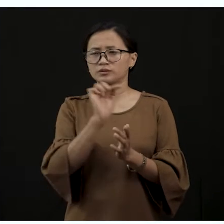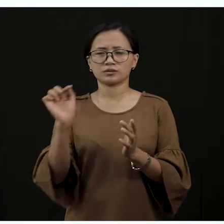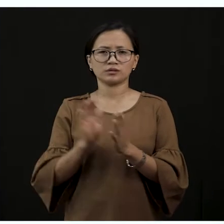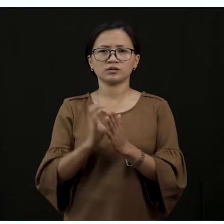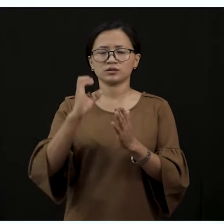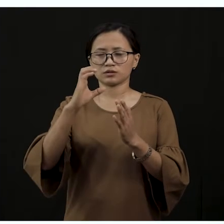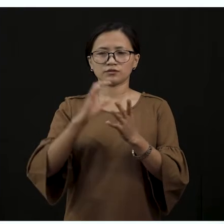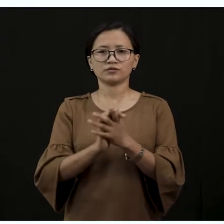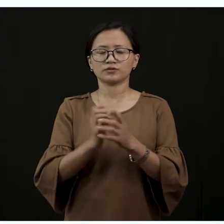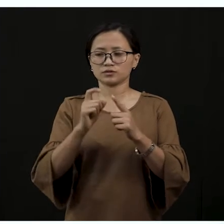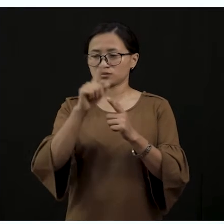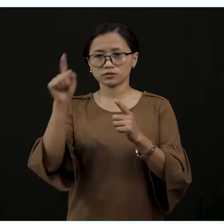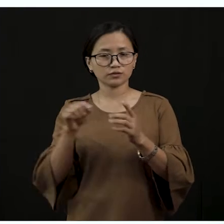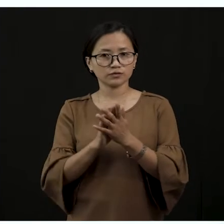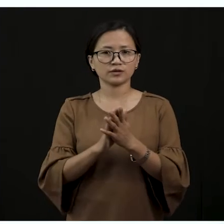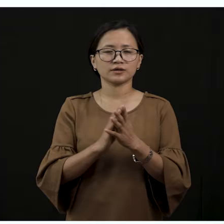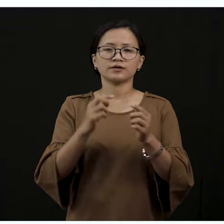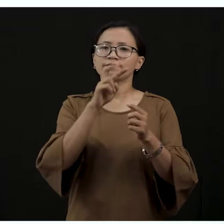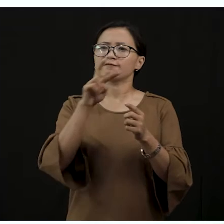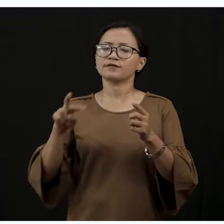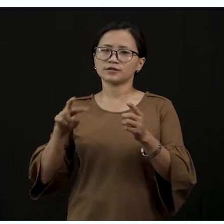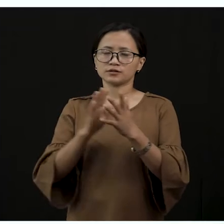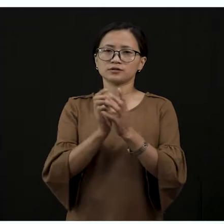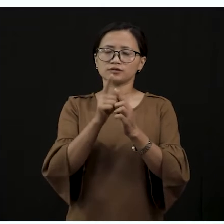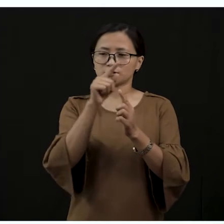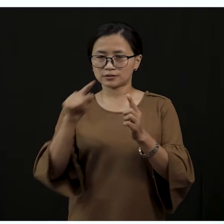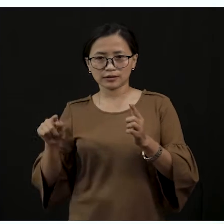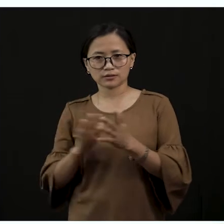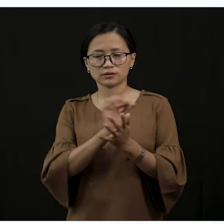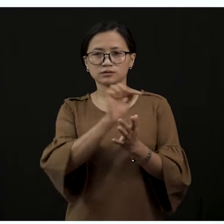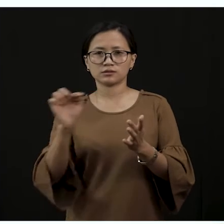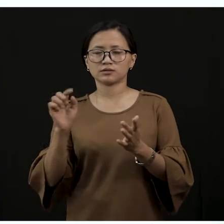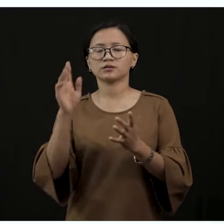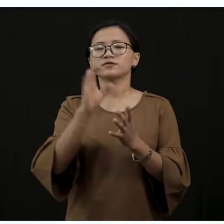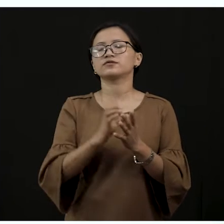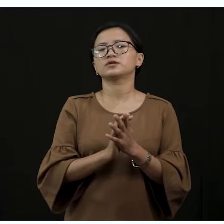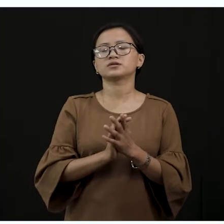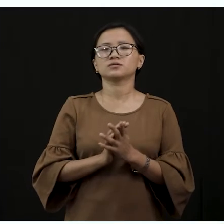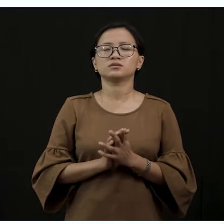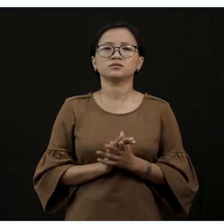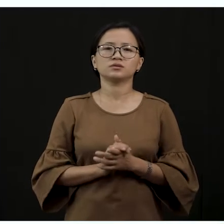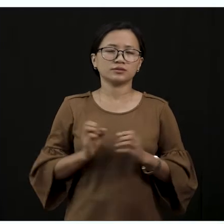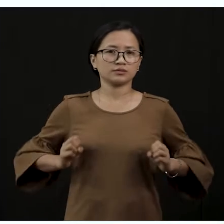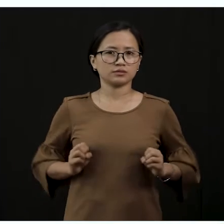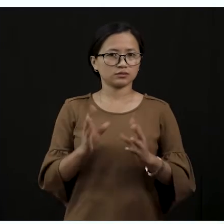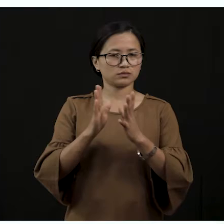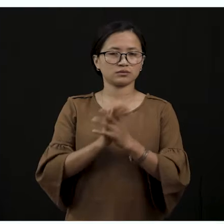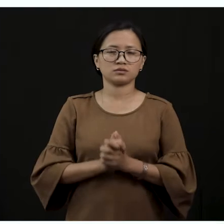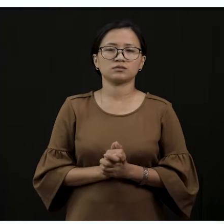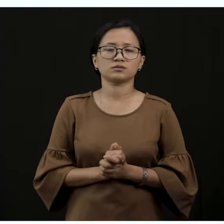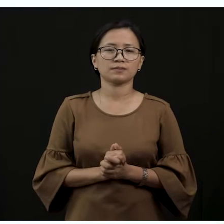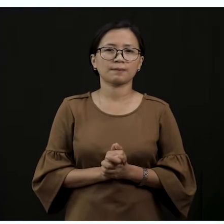line, curved line, horizontal line, vertical line and slanting lines. Okay, are you ready? Let's